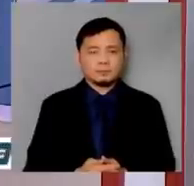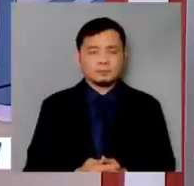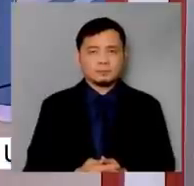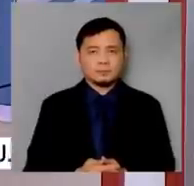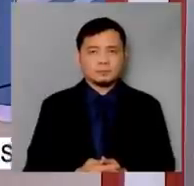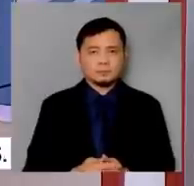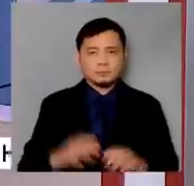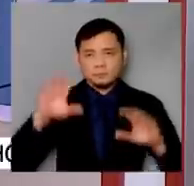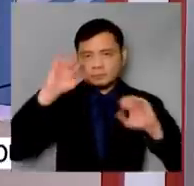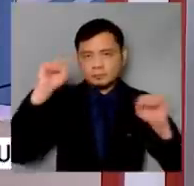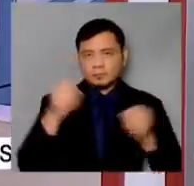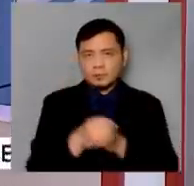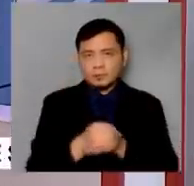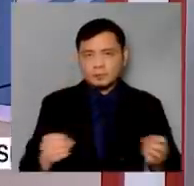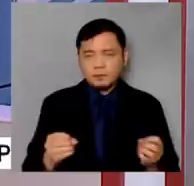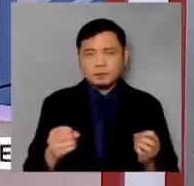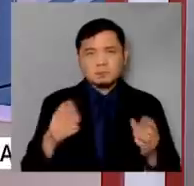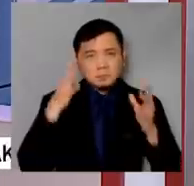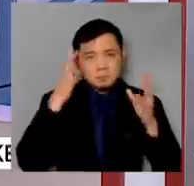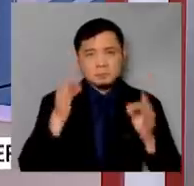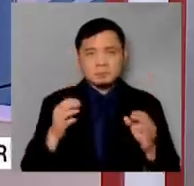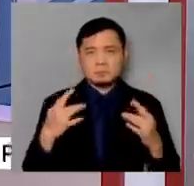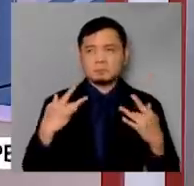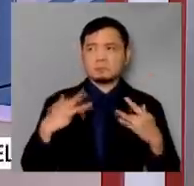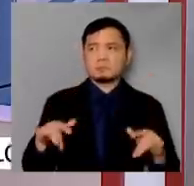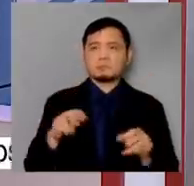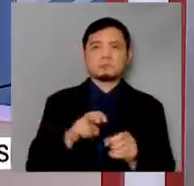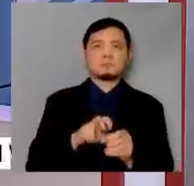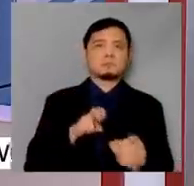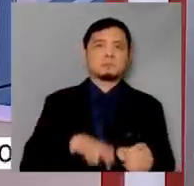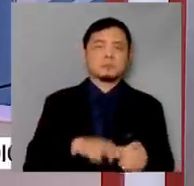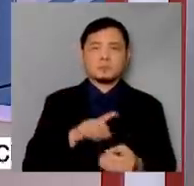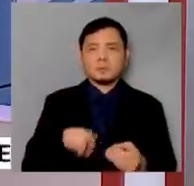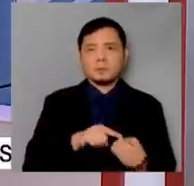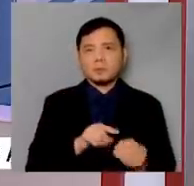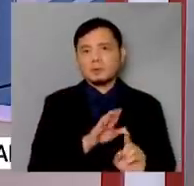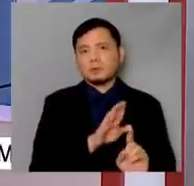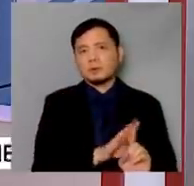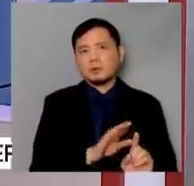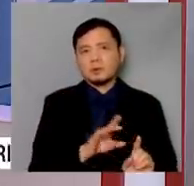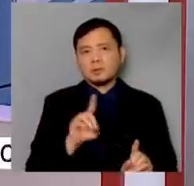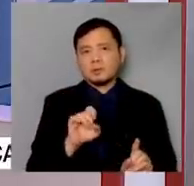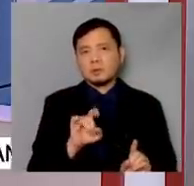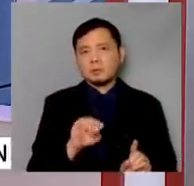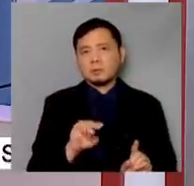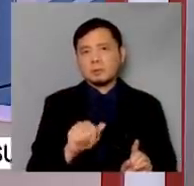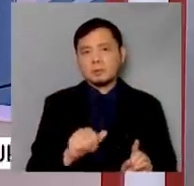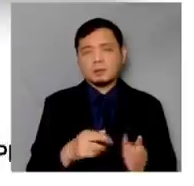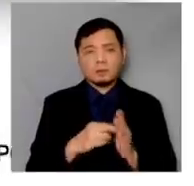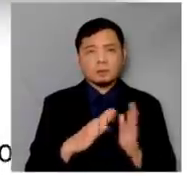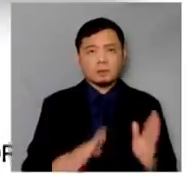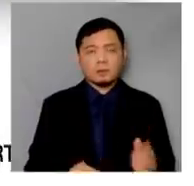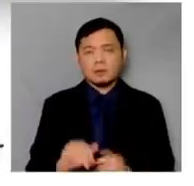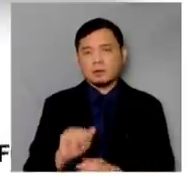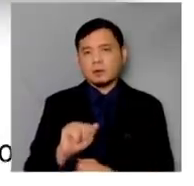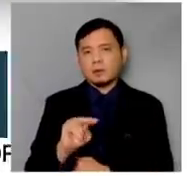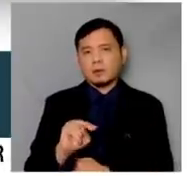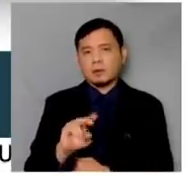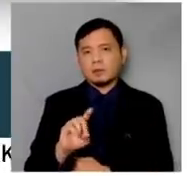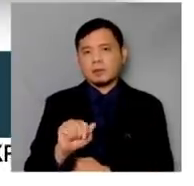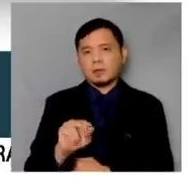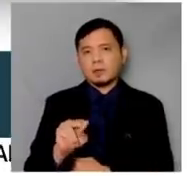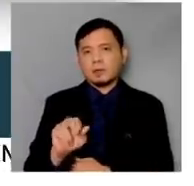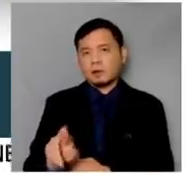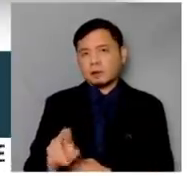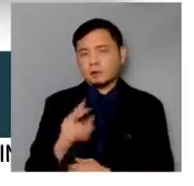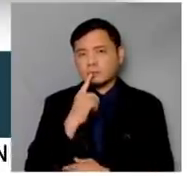Malacañang keeping its hands off the case against Senator Laila de Lima. Acting presidential spokesperson Martin Andanar says